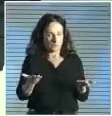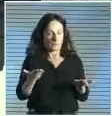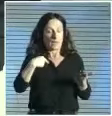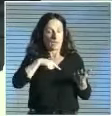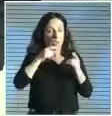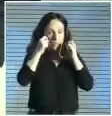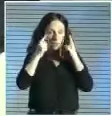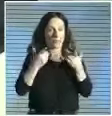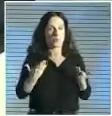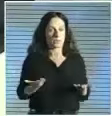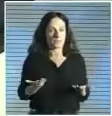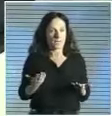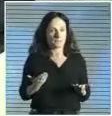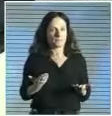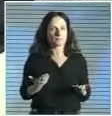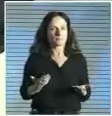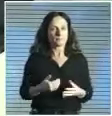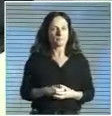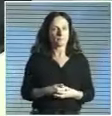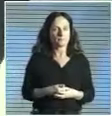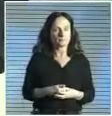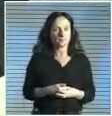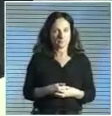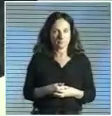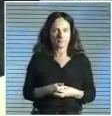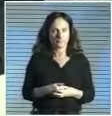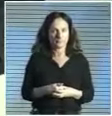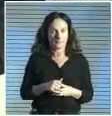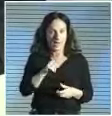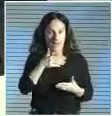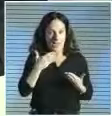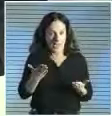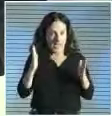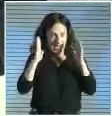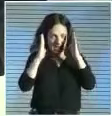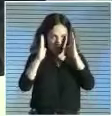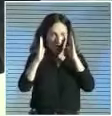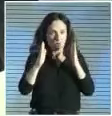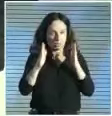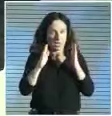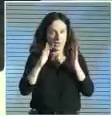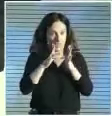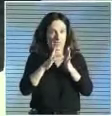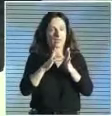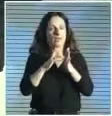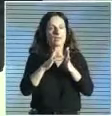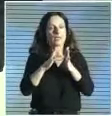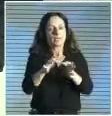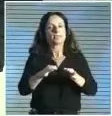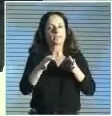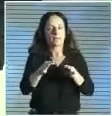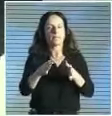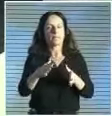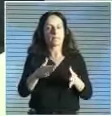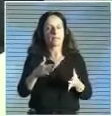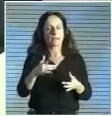this individual movement, whether from companies or the government, are always done top down. We try to